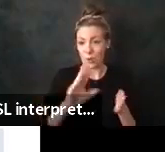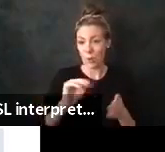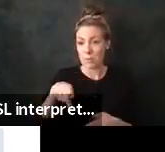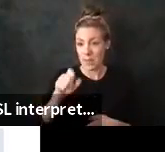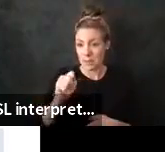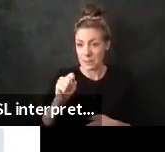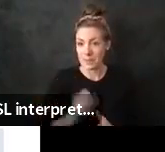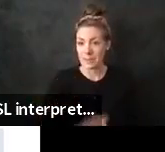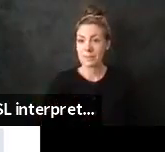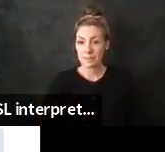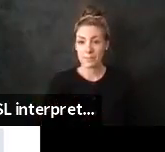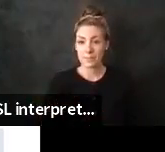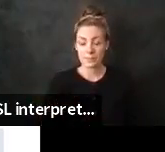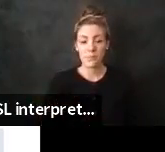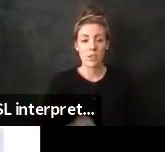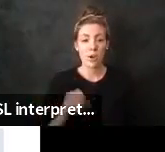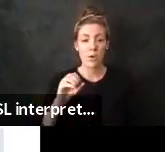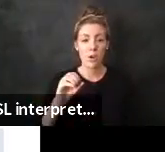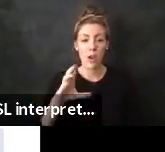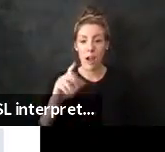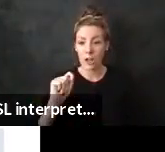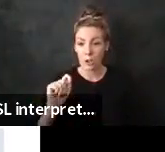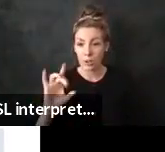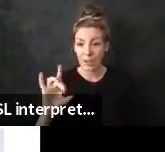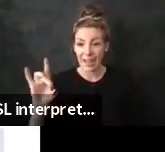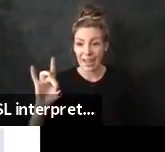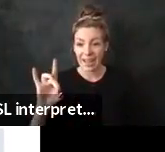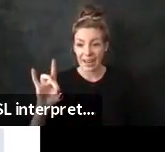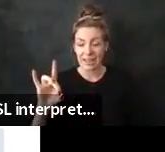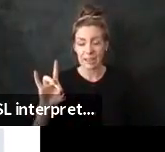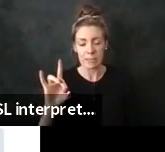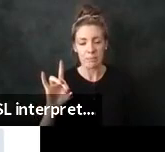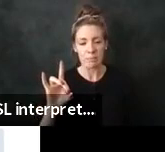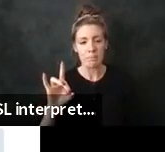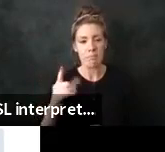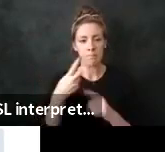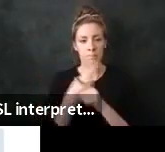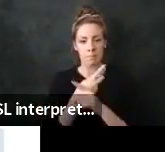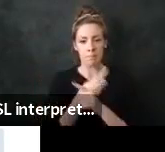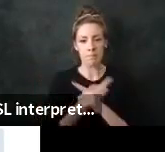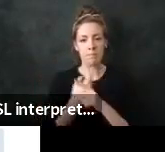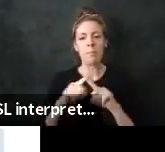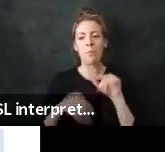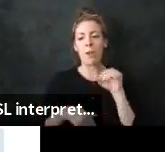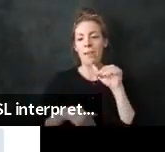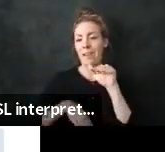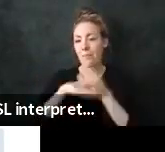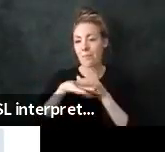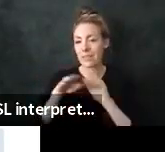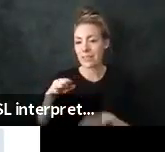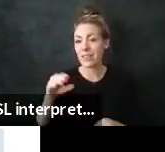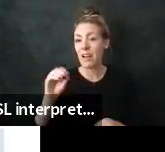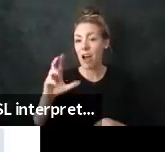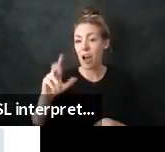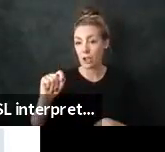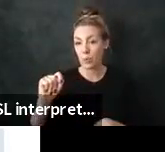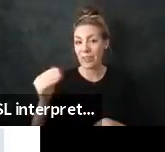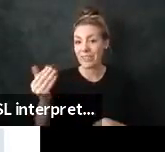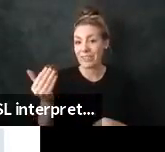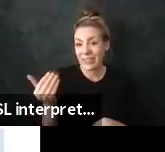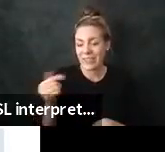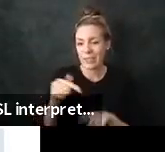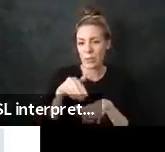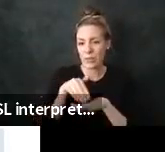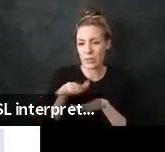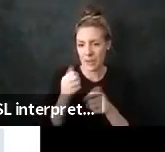So October 8th is the ideal deadline. You do have up until the 15th to submit maps. Once maps are